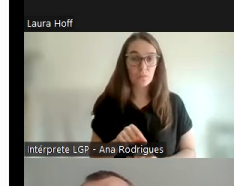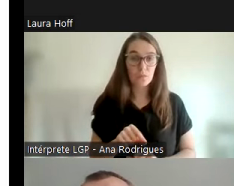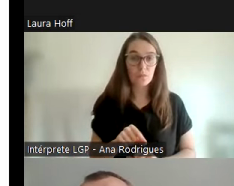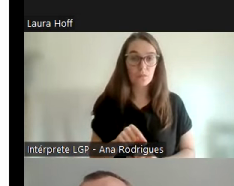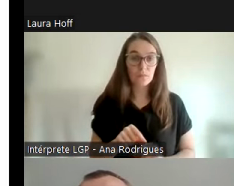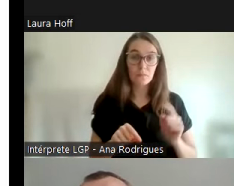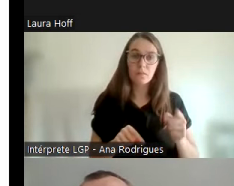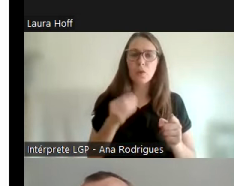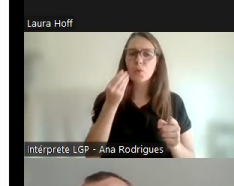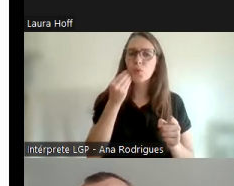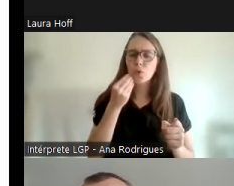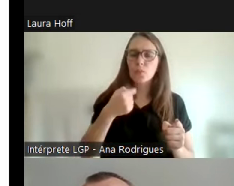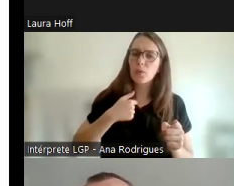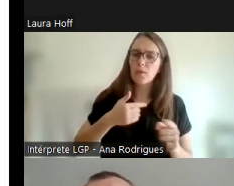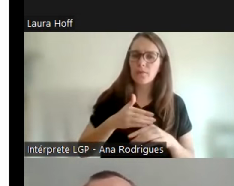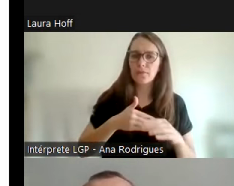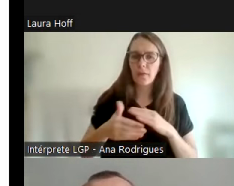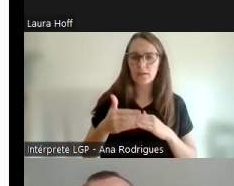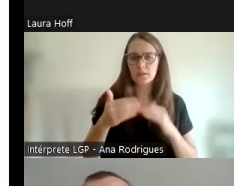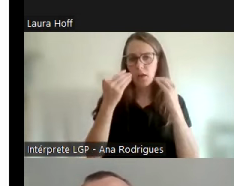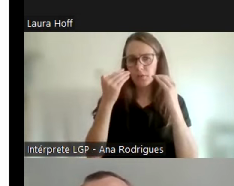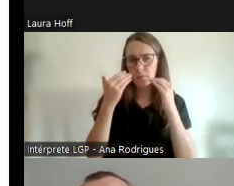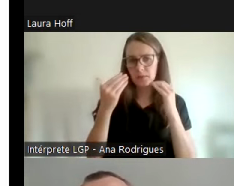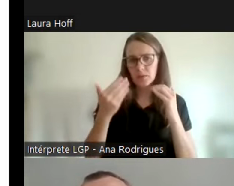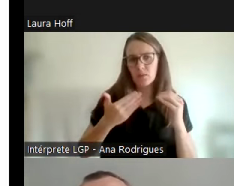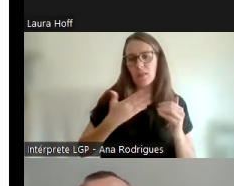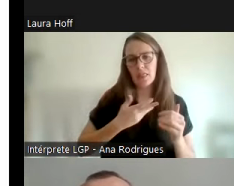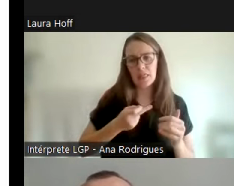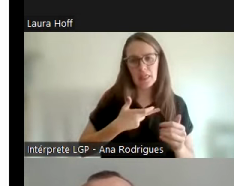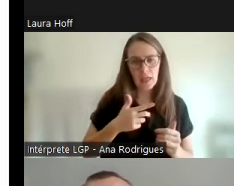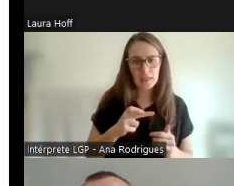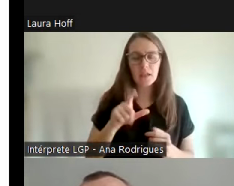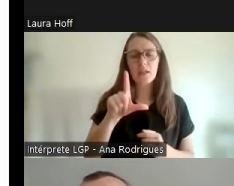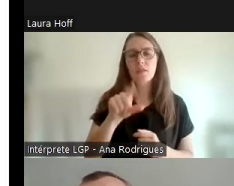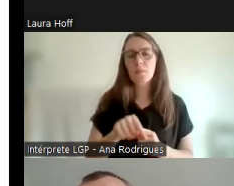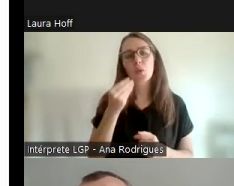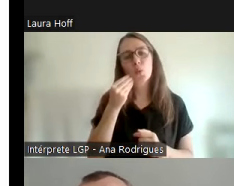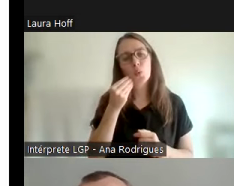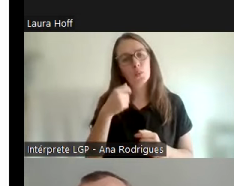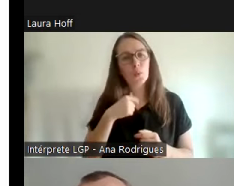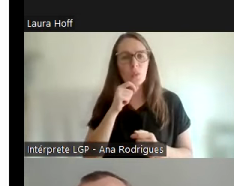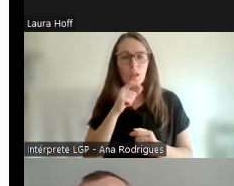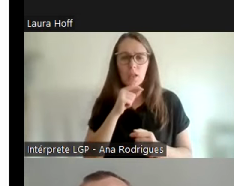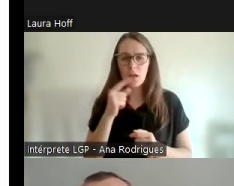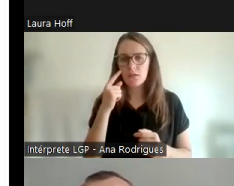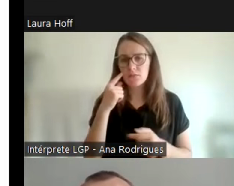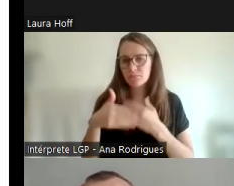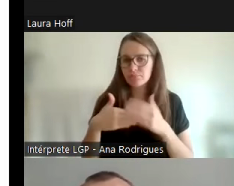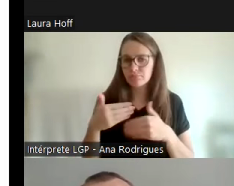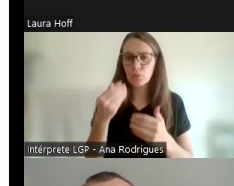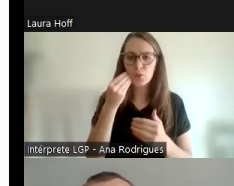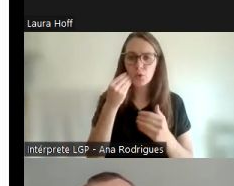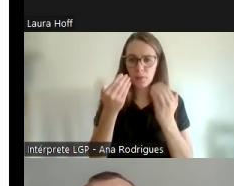data processors and the relevant data they are processed in